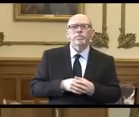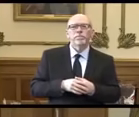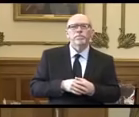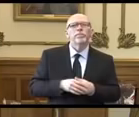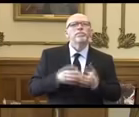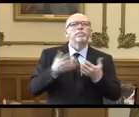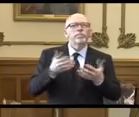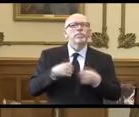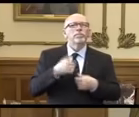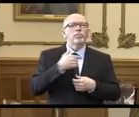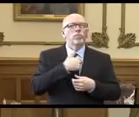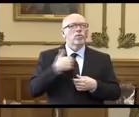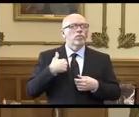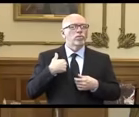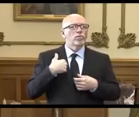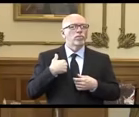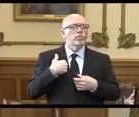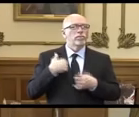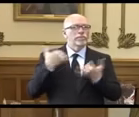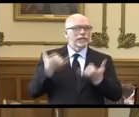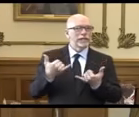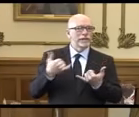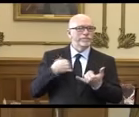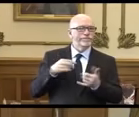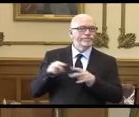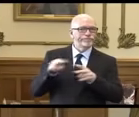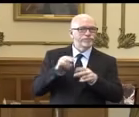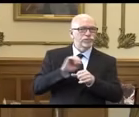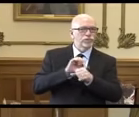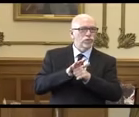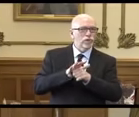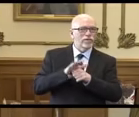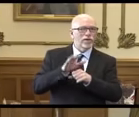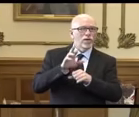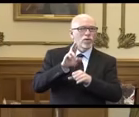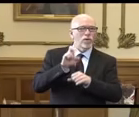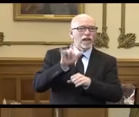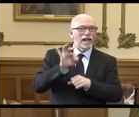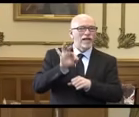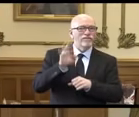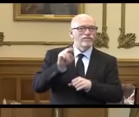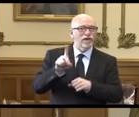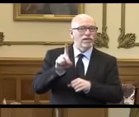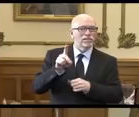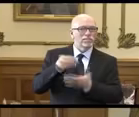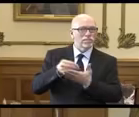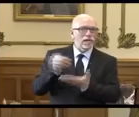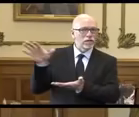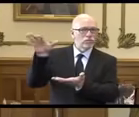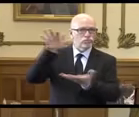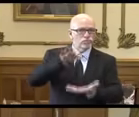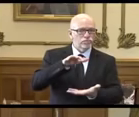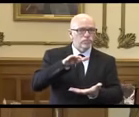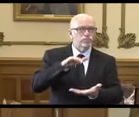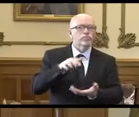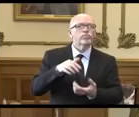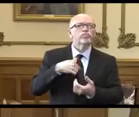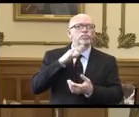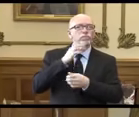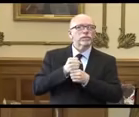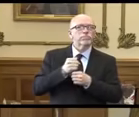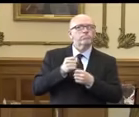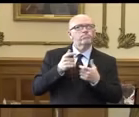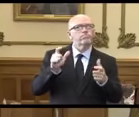so we are taking a look at the coronavirus relief fund package. We're going to receive a